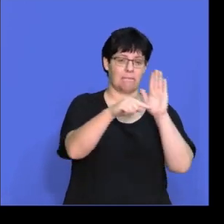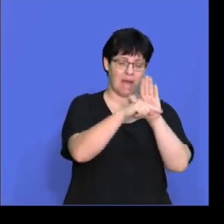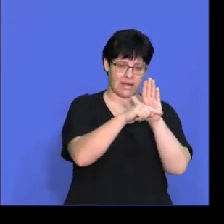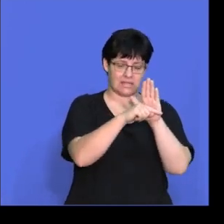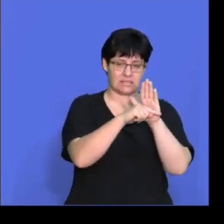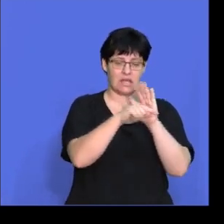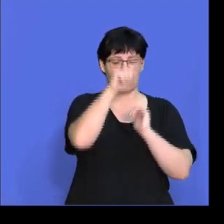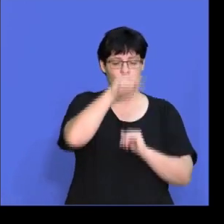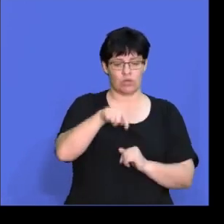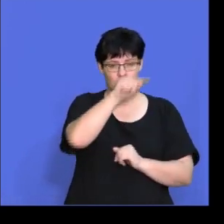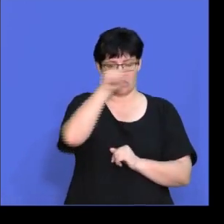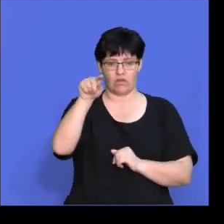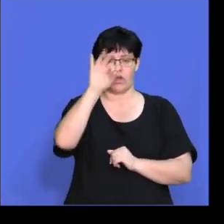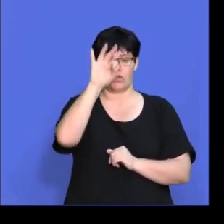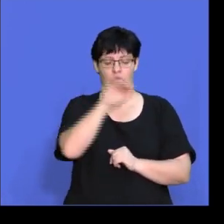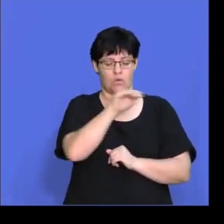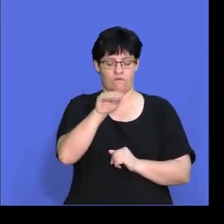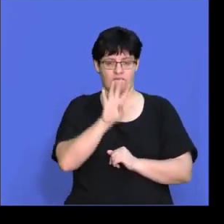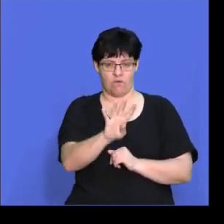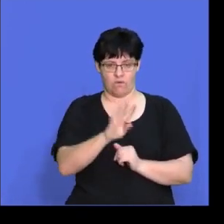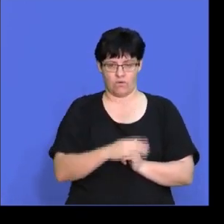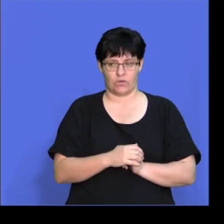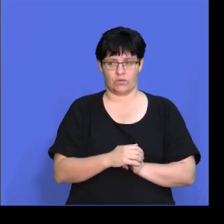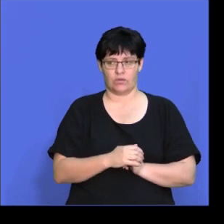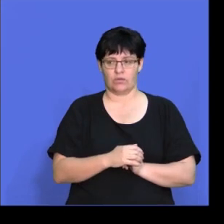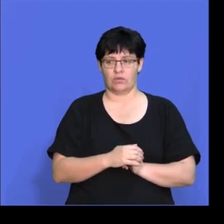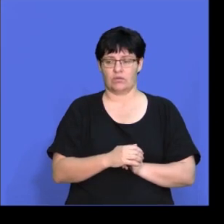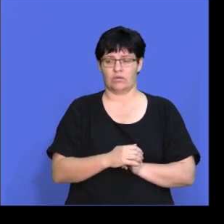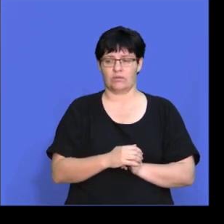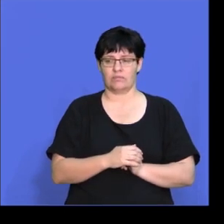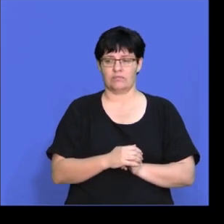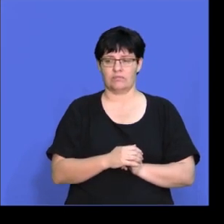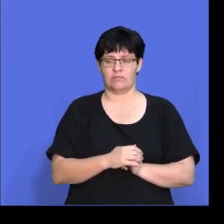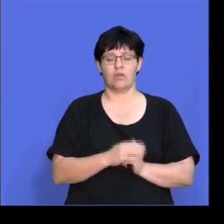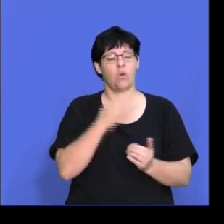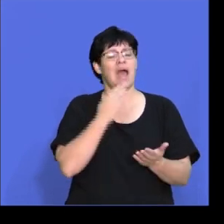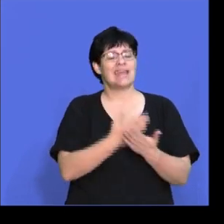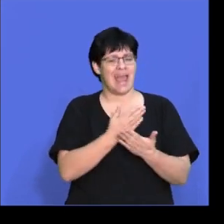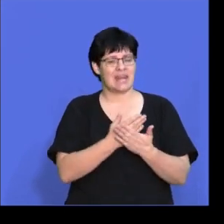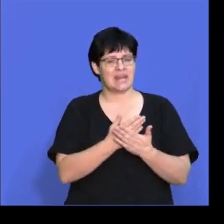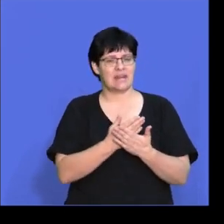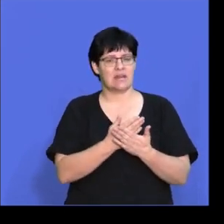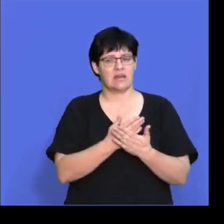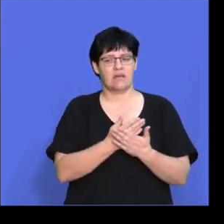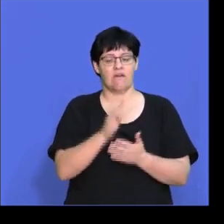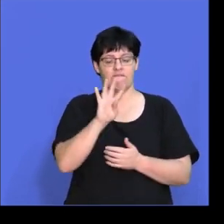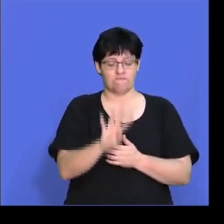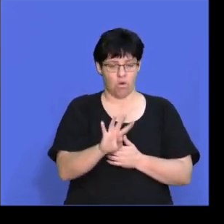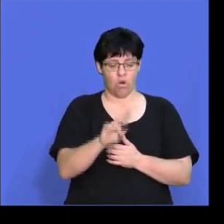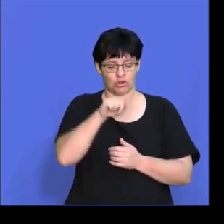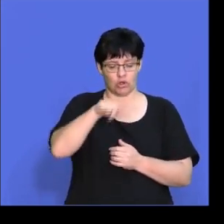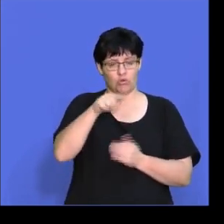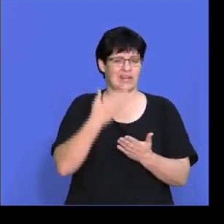minus the square root of 3 over 4. And we can actually take the square root